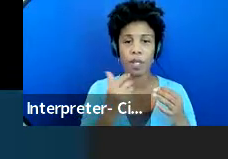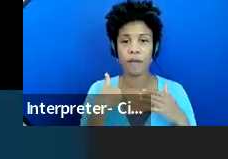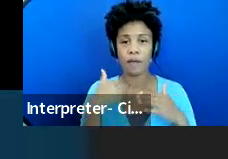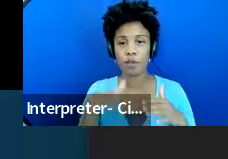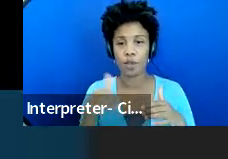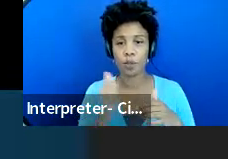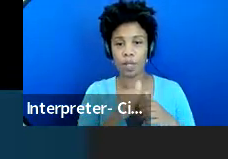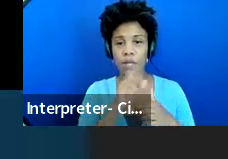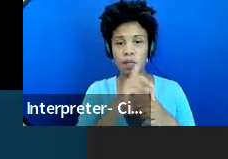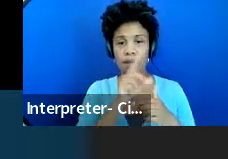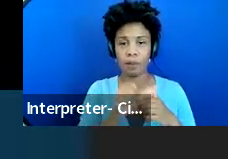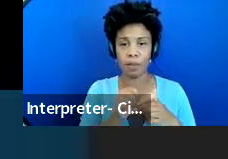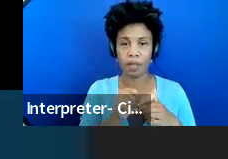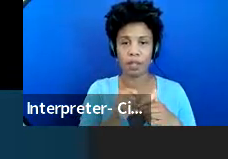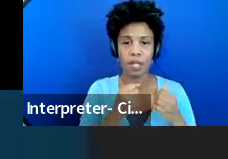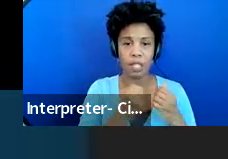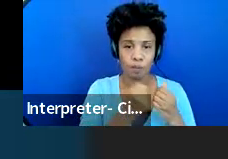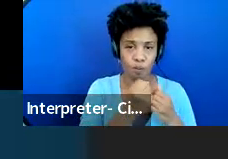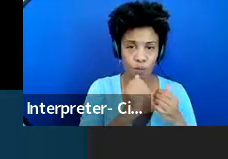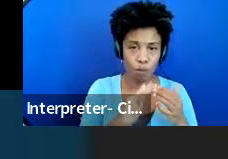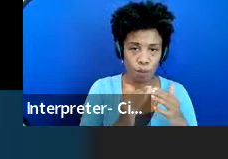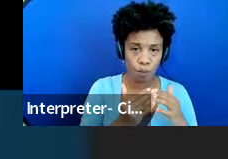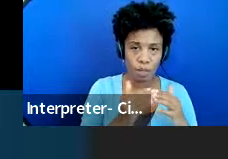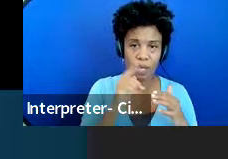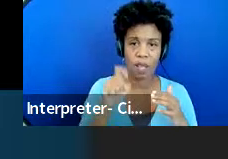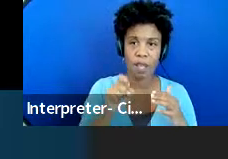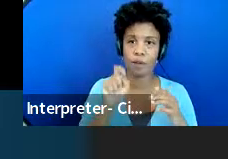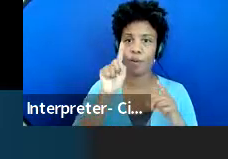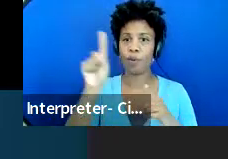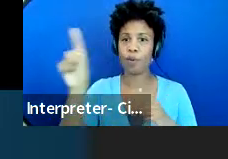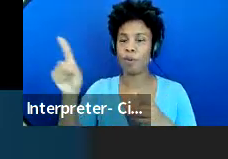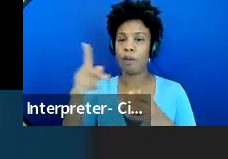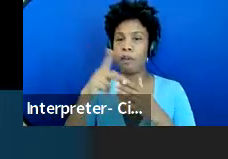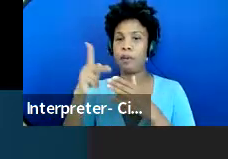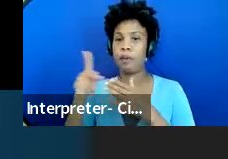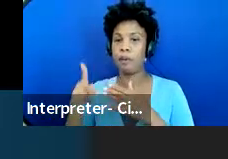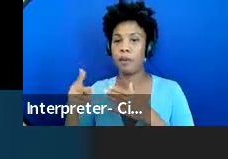incur unnecessary expenses. Thank you.